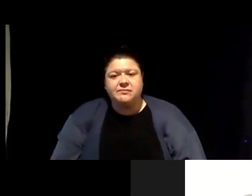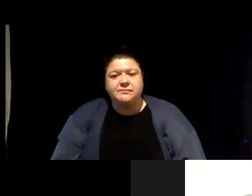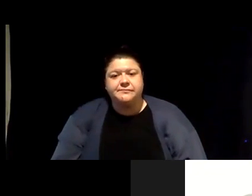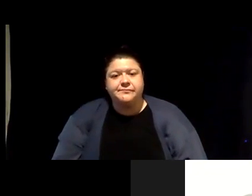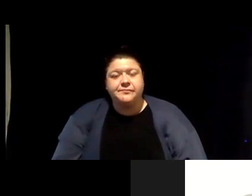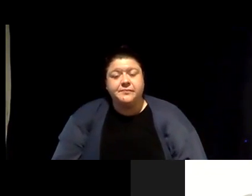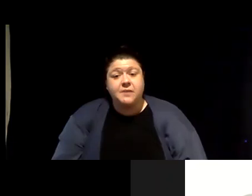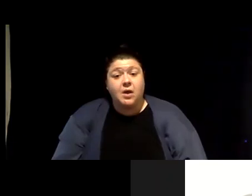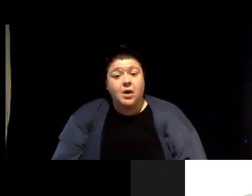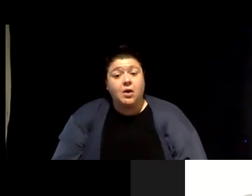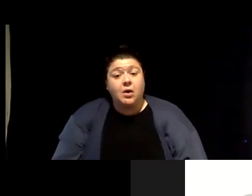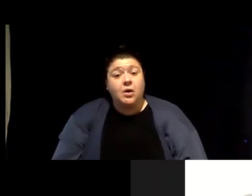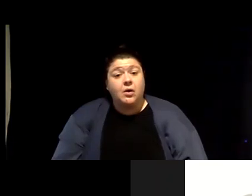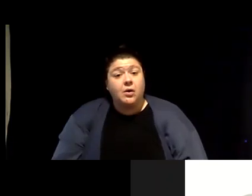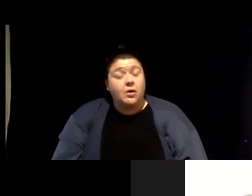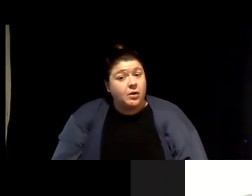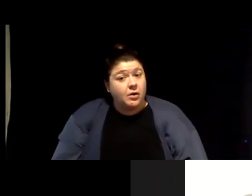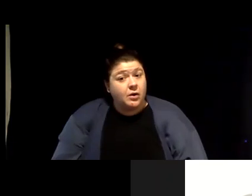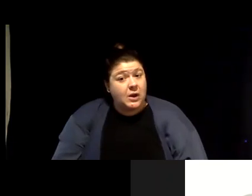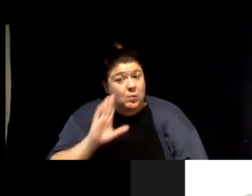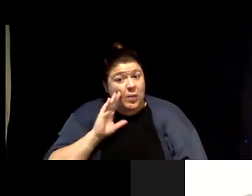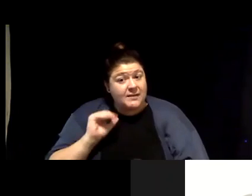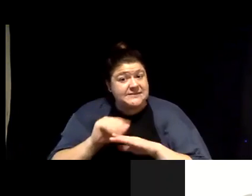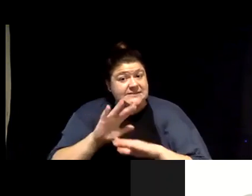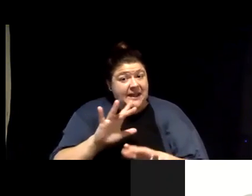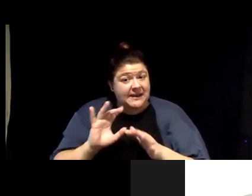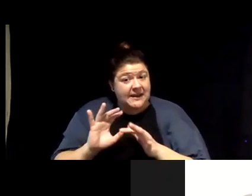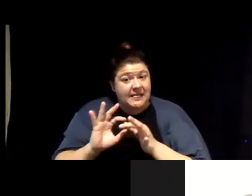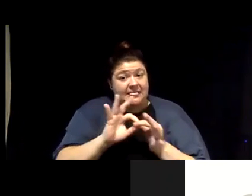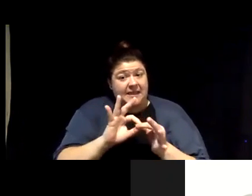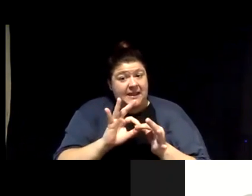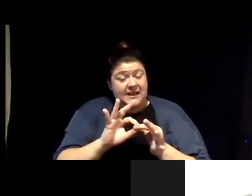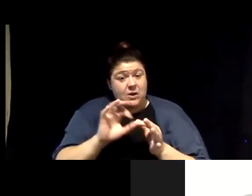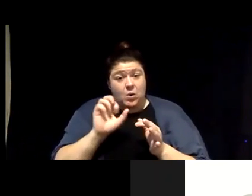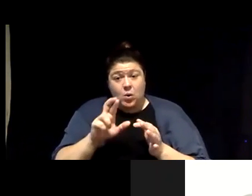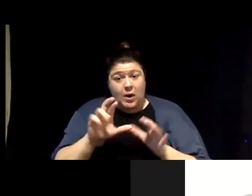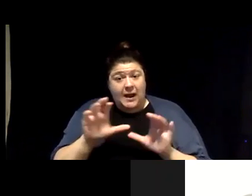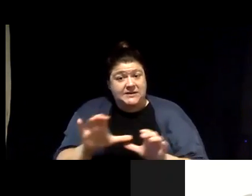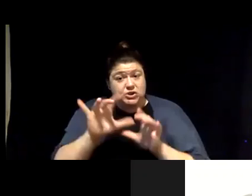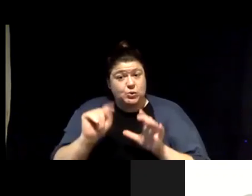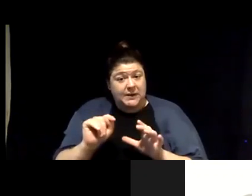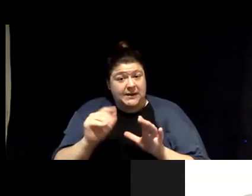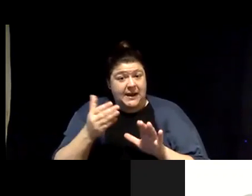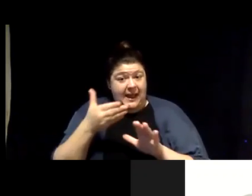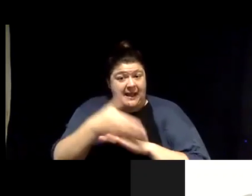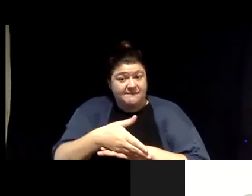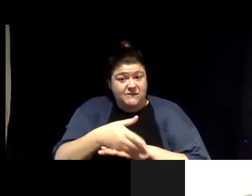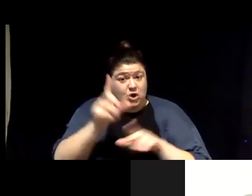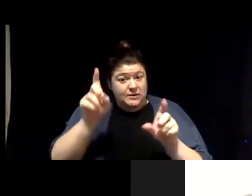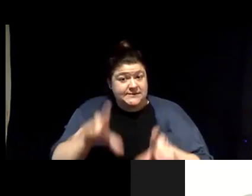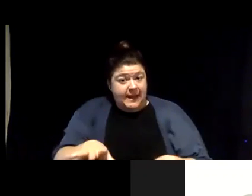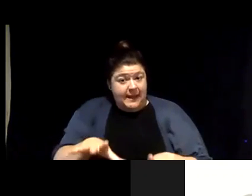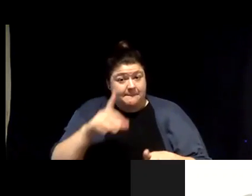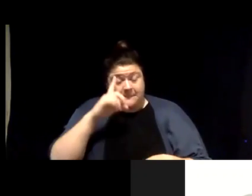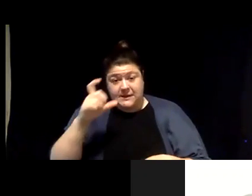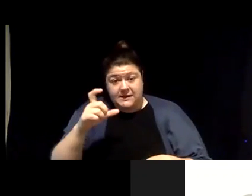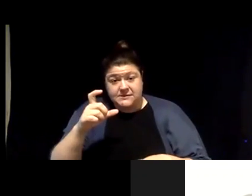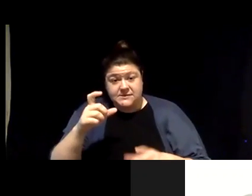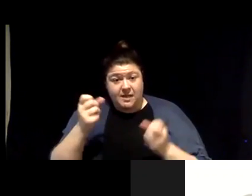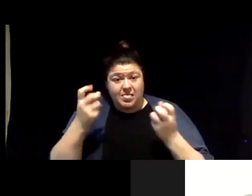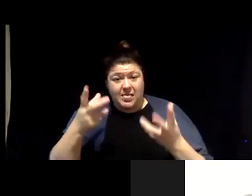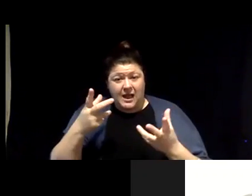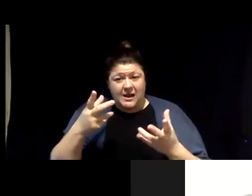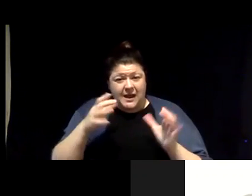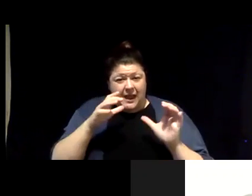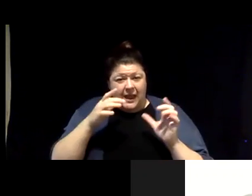Yeah. So, I mean, are you going to send a link for the HIPAA, or I can do it after the examiners, because a lot going on right now doing the